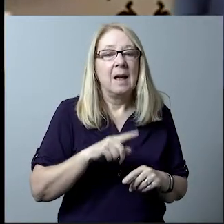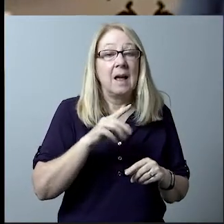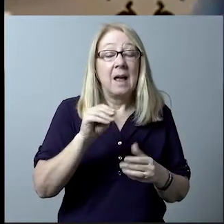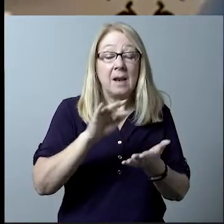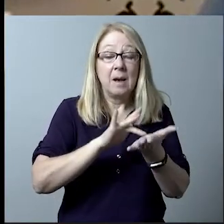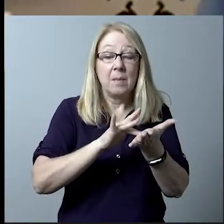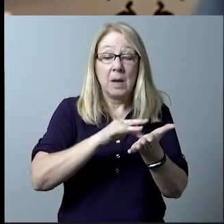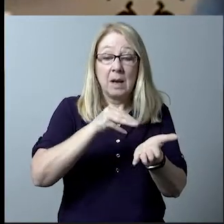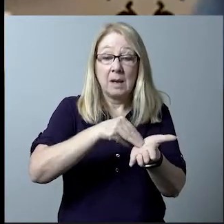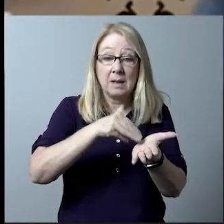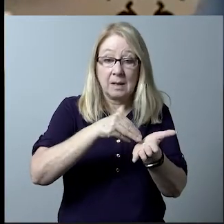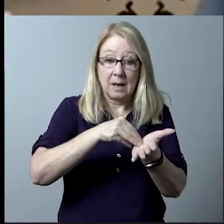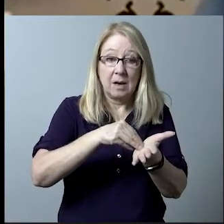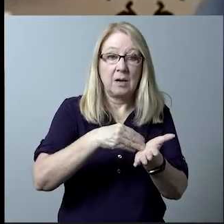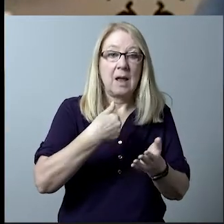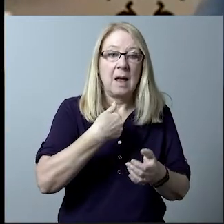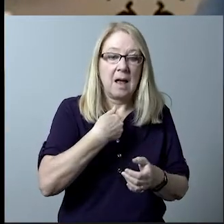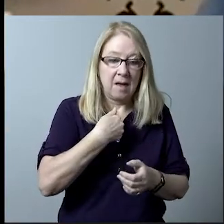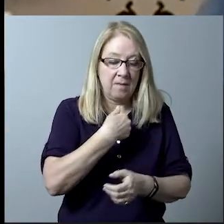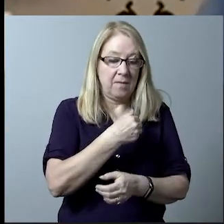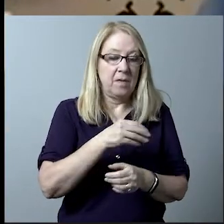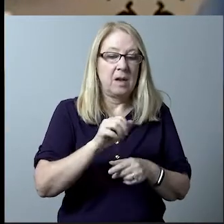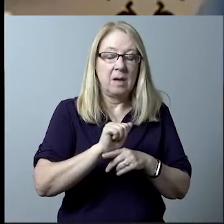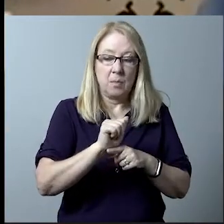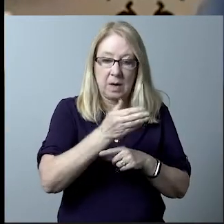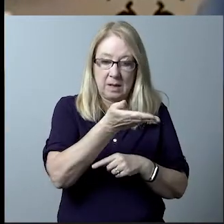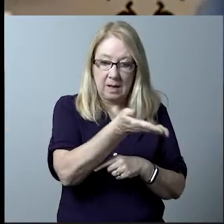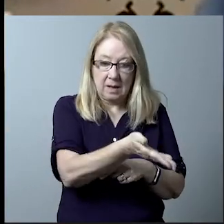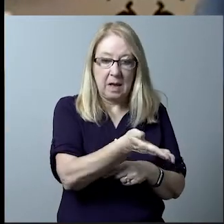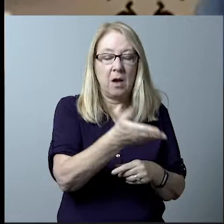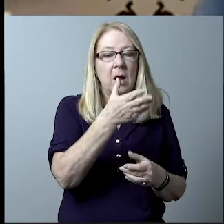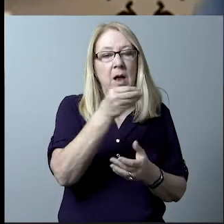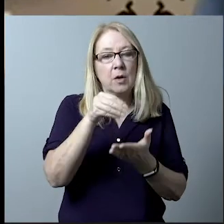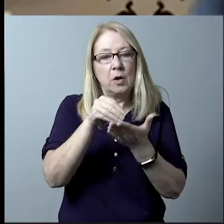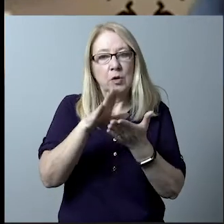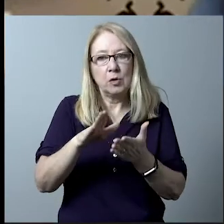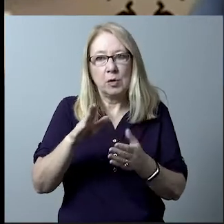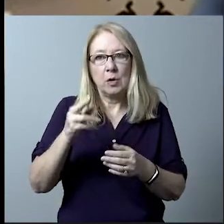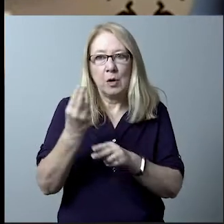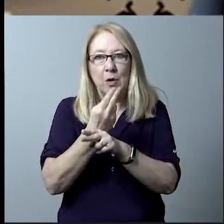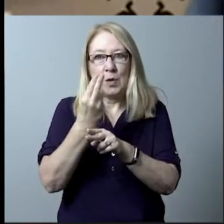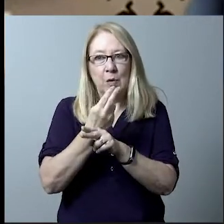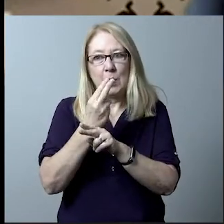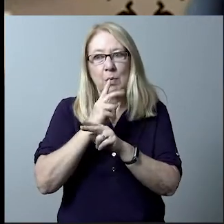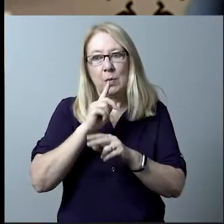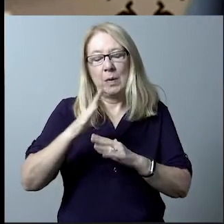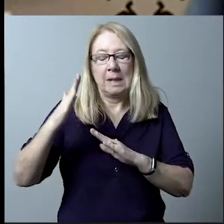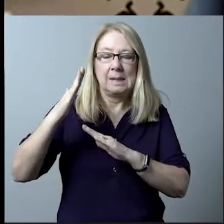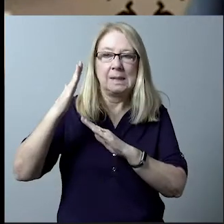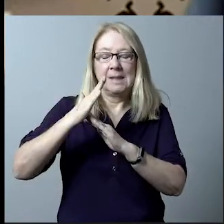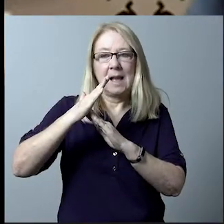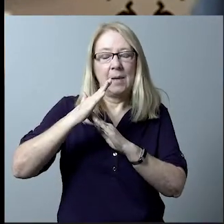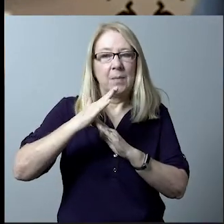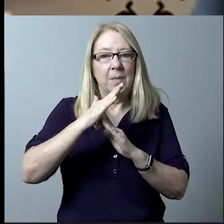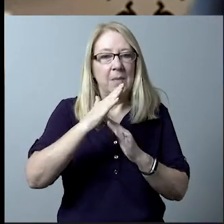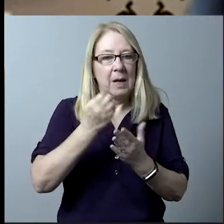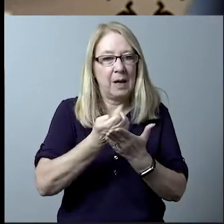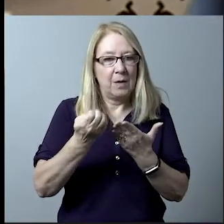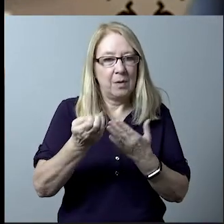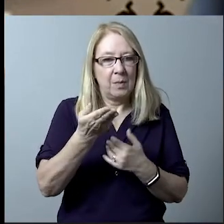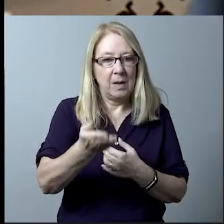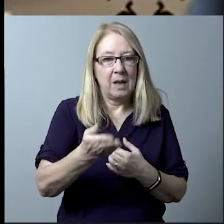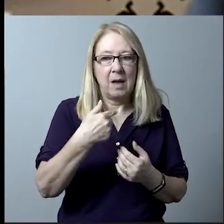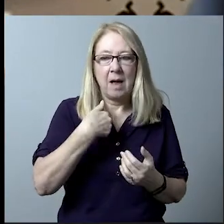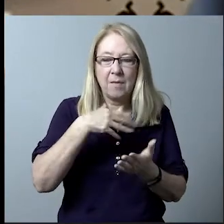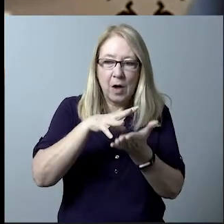course. Medical professionals are offering their clinical practices, and students are taking advantage of the state-of-the-art equipment there.